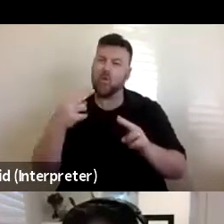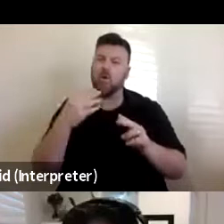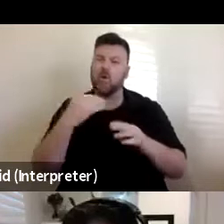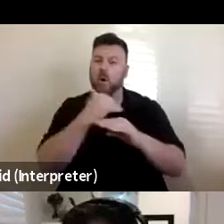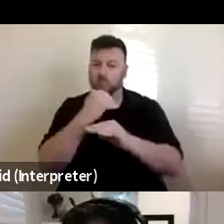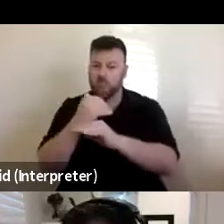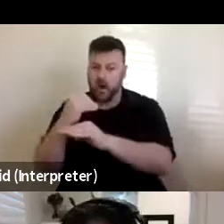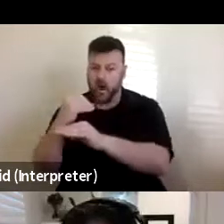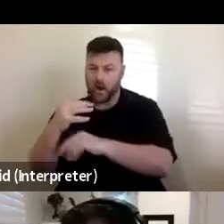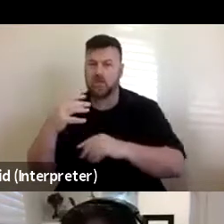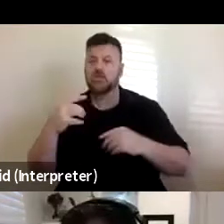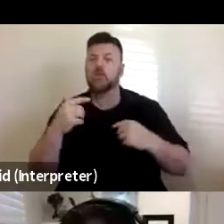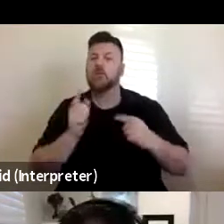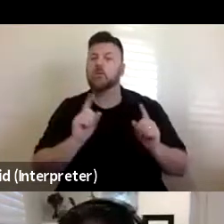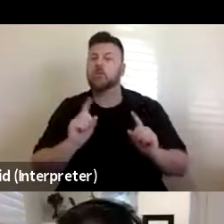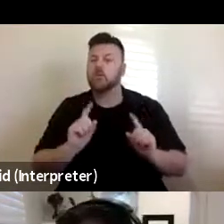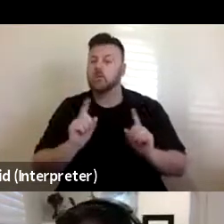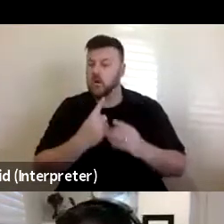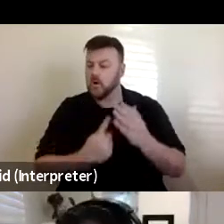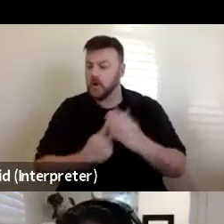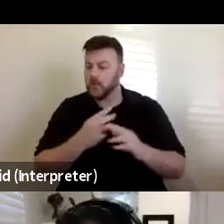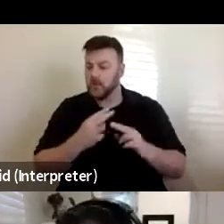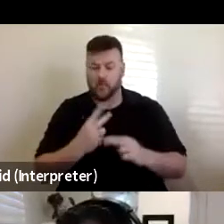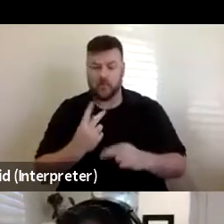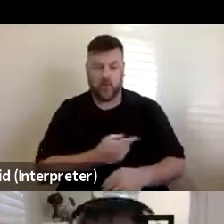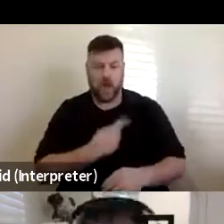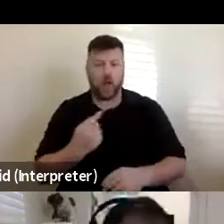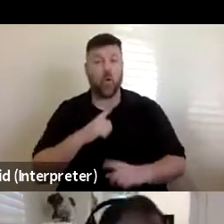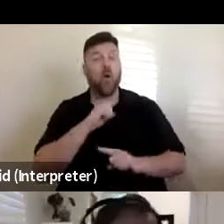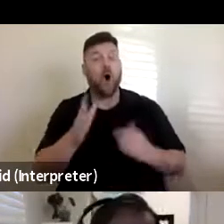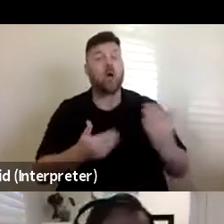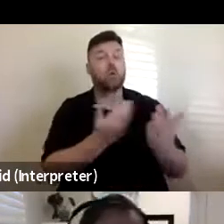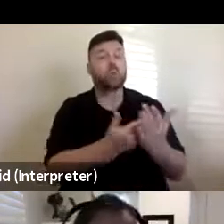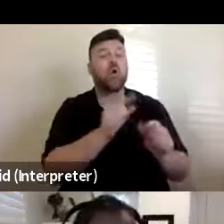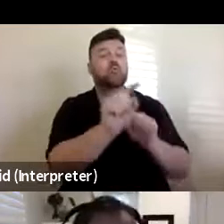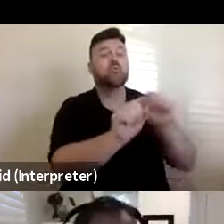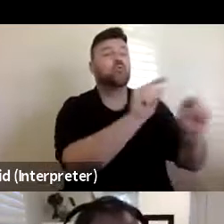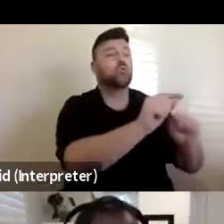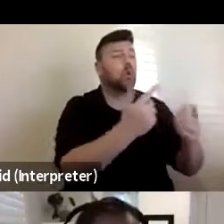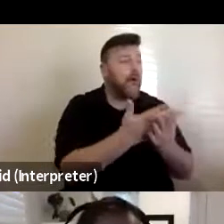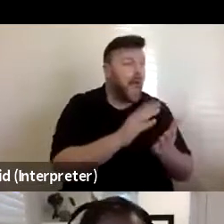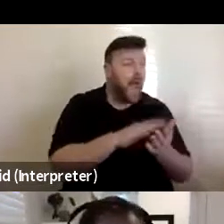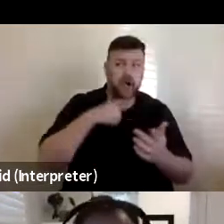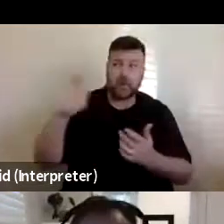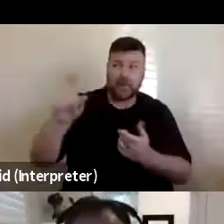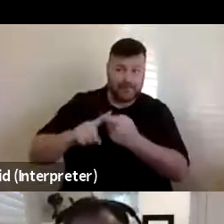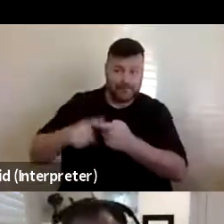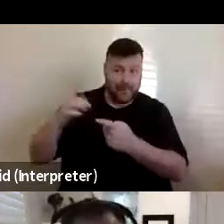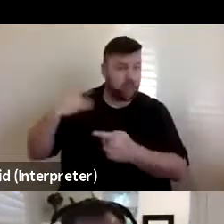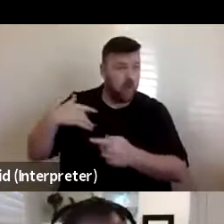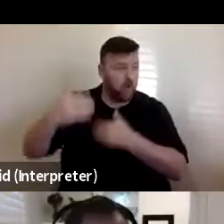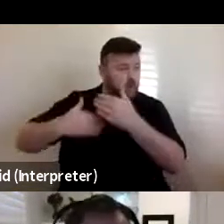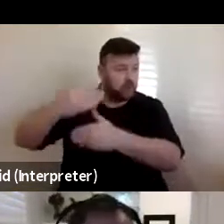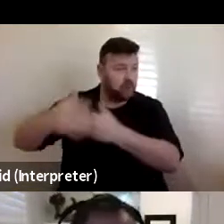the kind of provocation that I put to the various teams was, how do we keep the lights on and keep going? How do we maintain